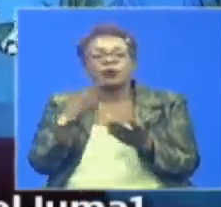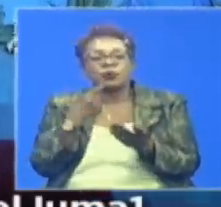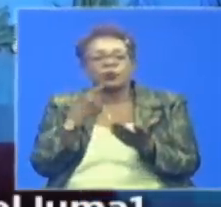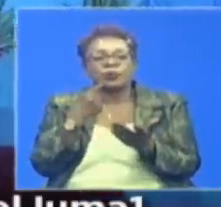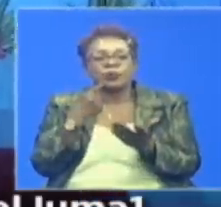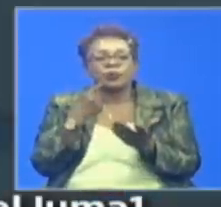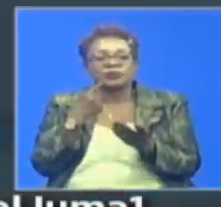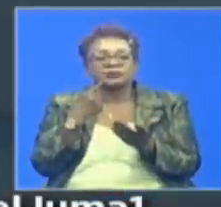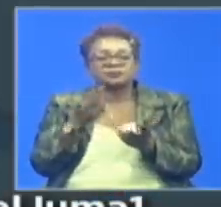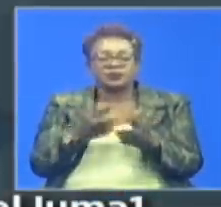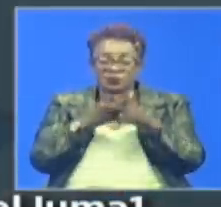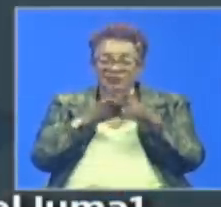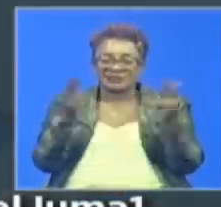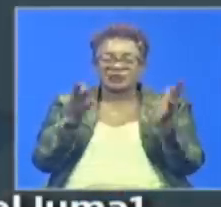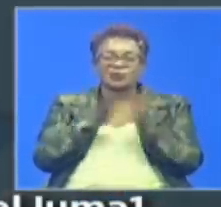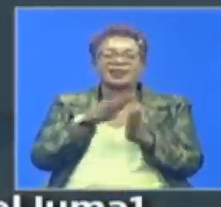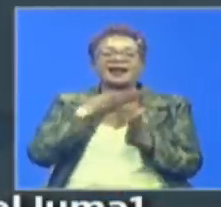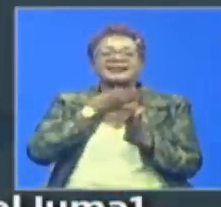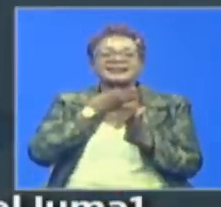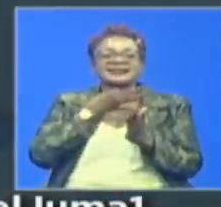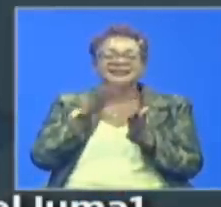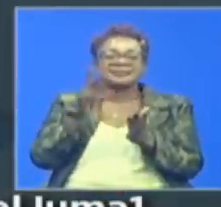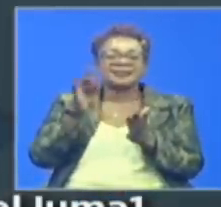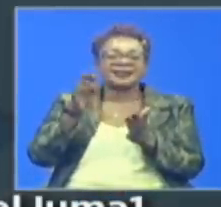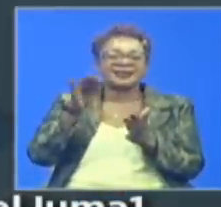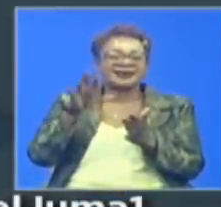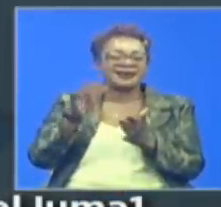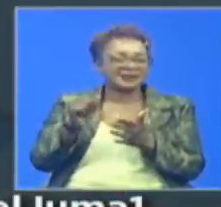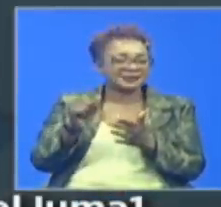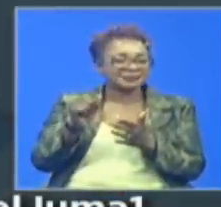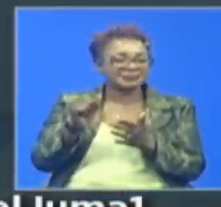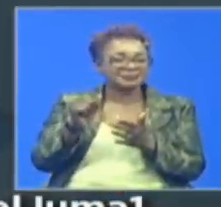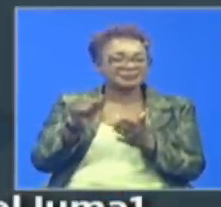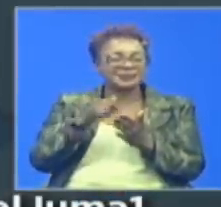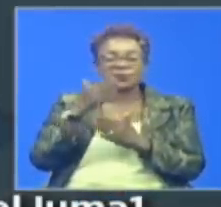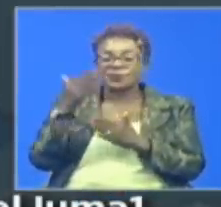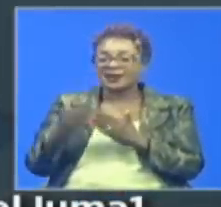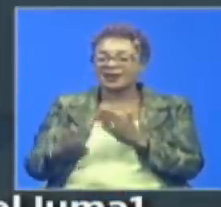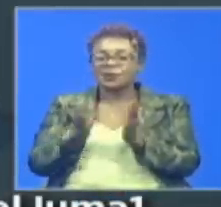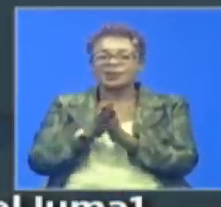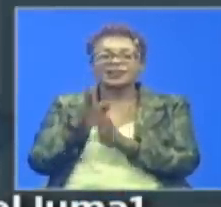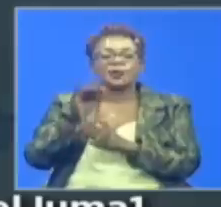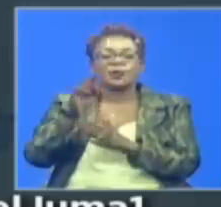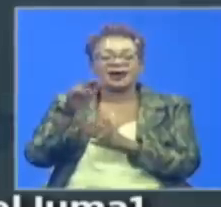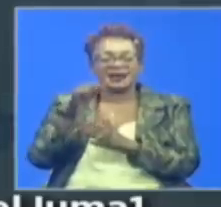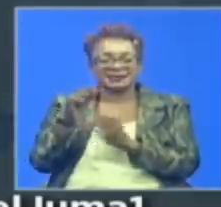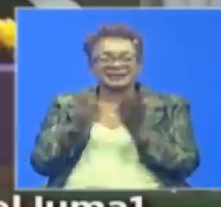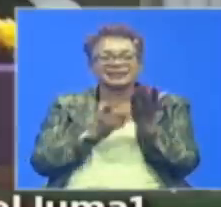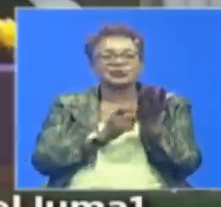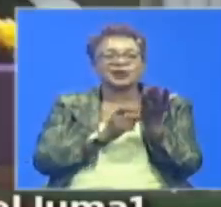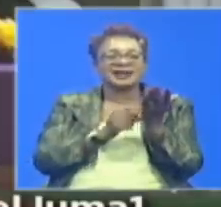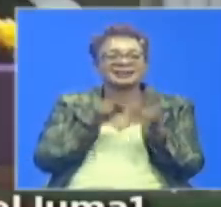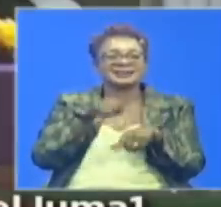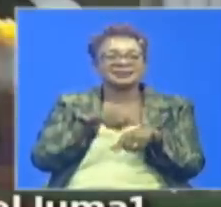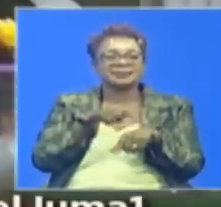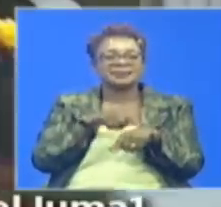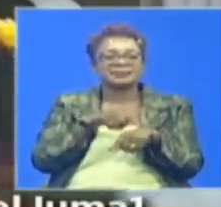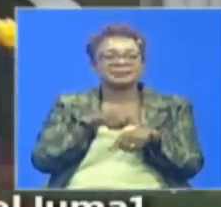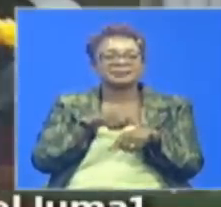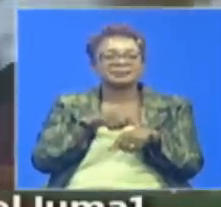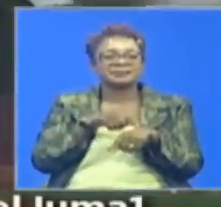started with a twang, Uhuru Kenyatta. We end with a wang in Kiswahili this time. Zuamini